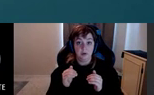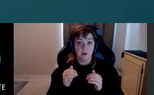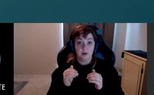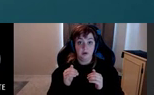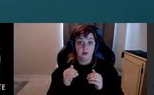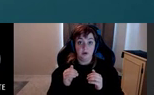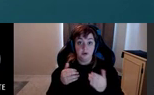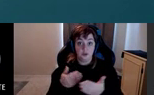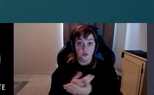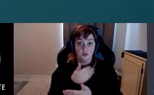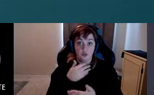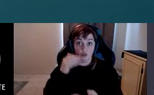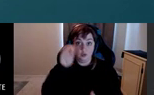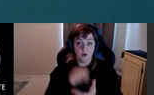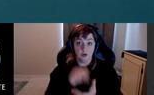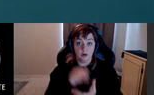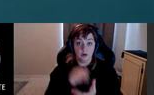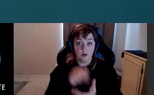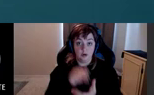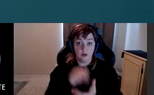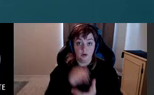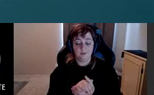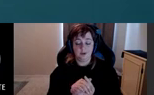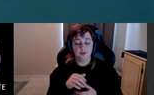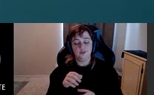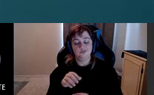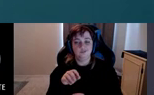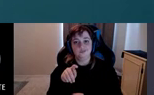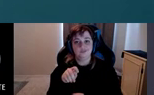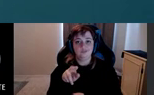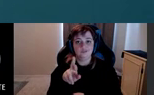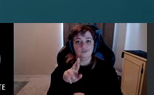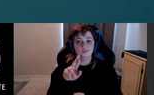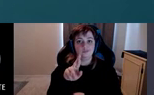Trump-supporting Oklahoman who